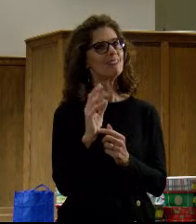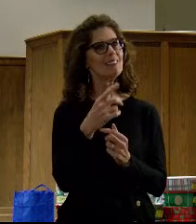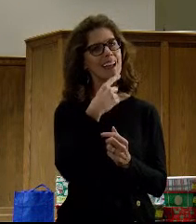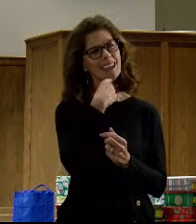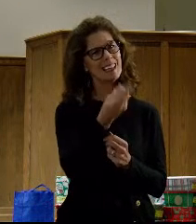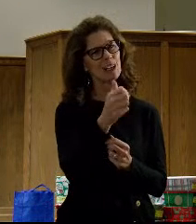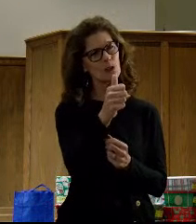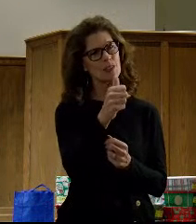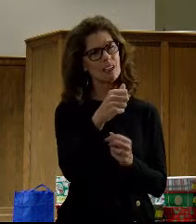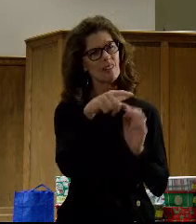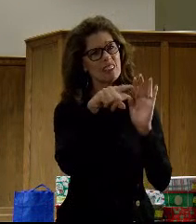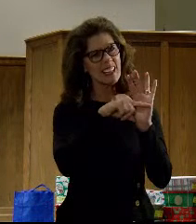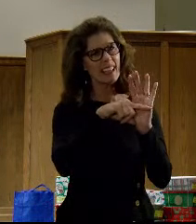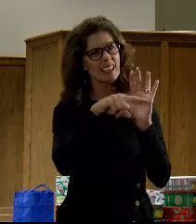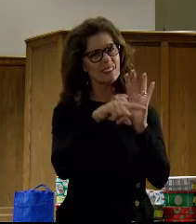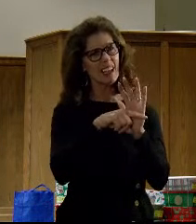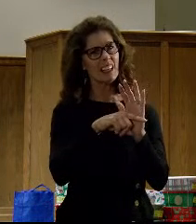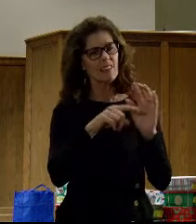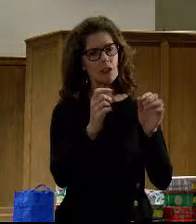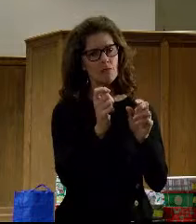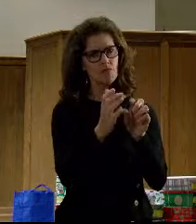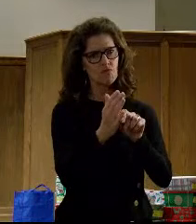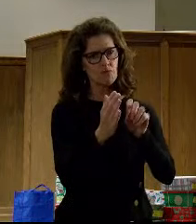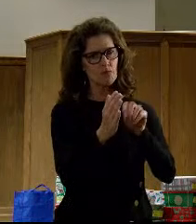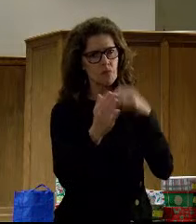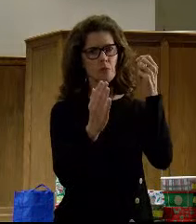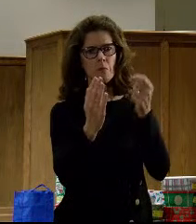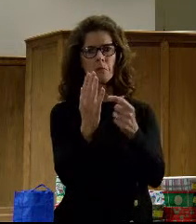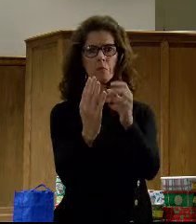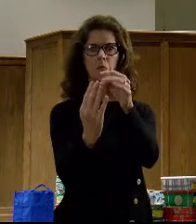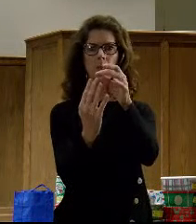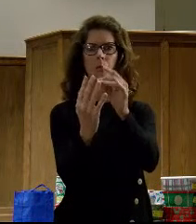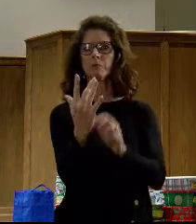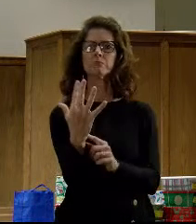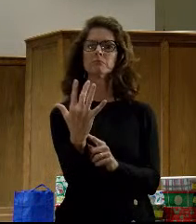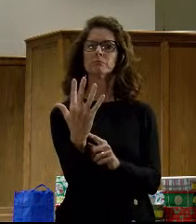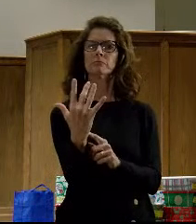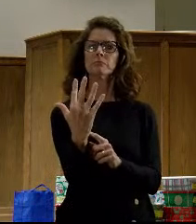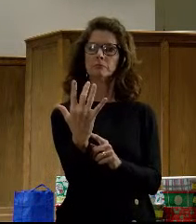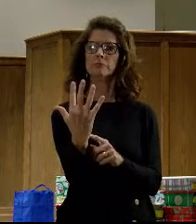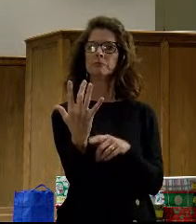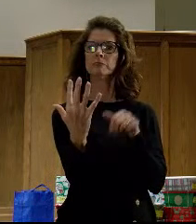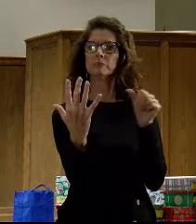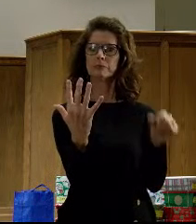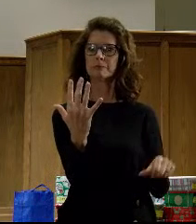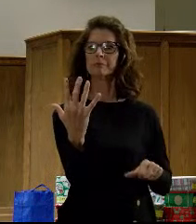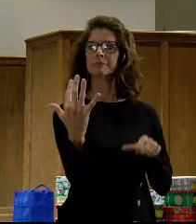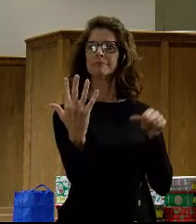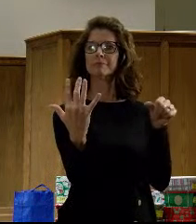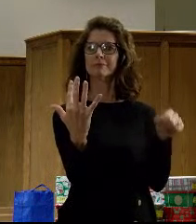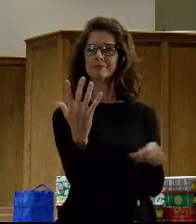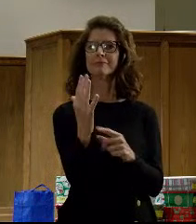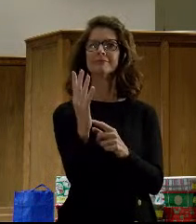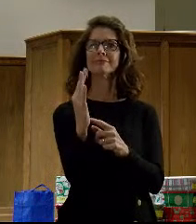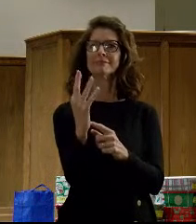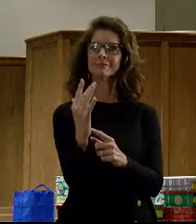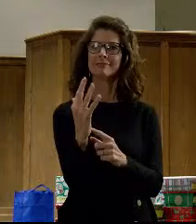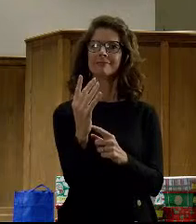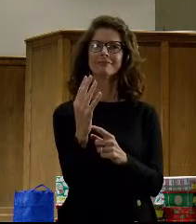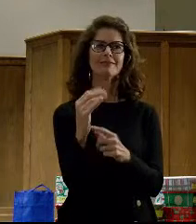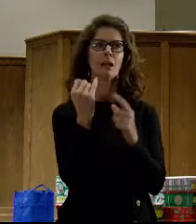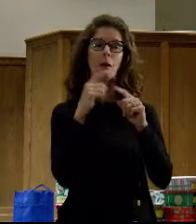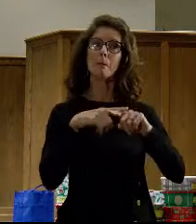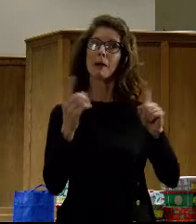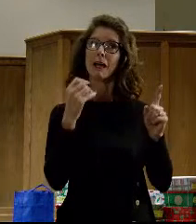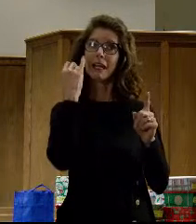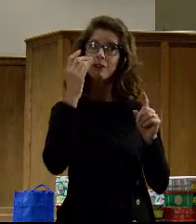and over, you just give fuel. You give fuel to the fire of anger, and it can burn a really, really, really long time. But if you can do what